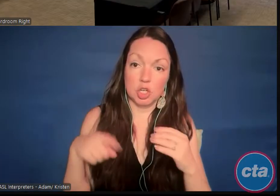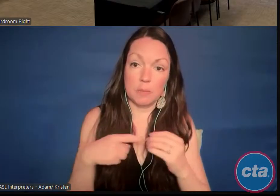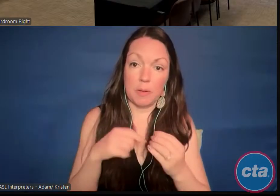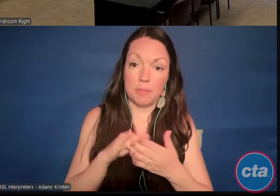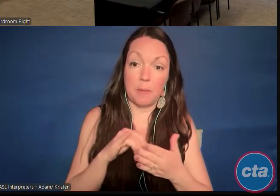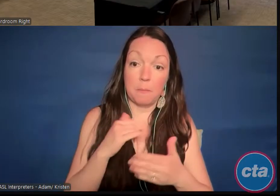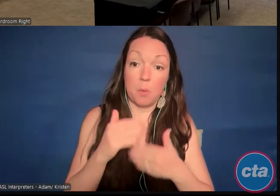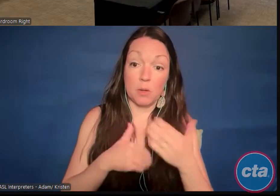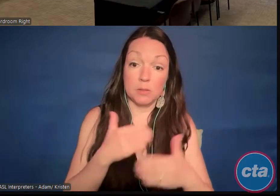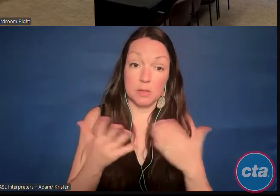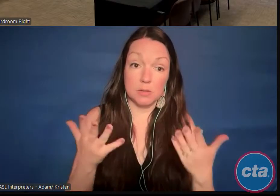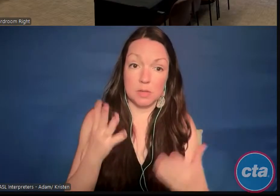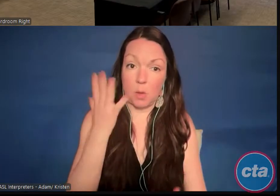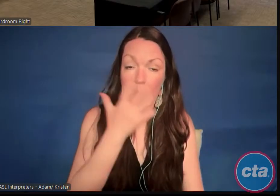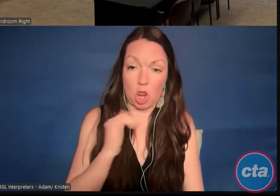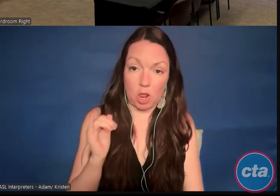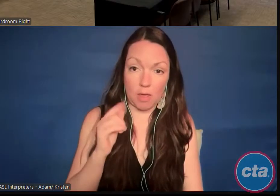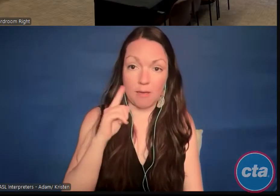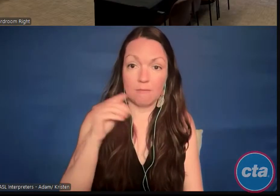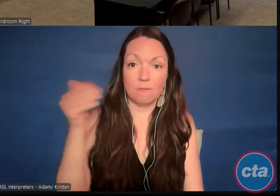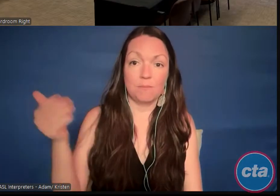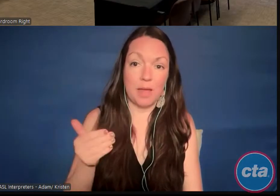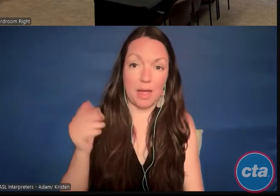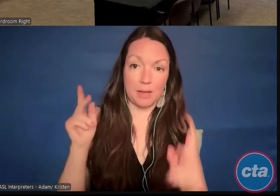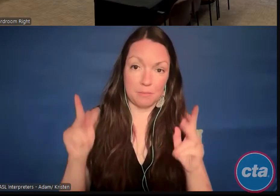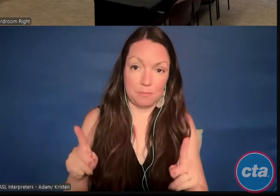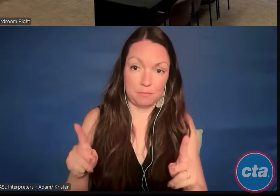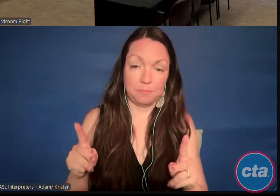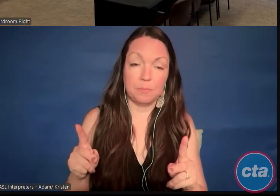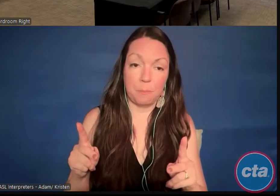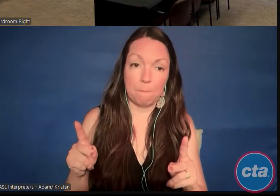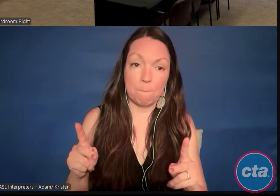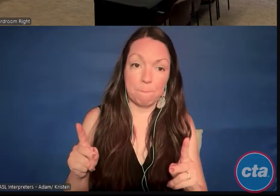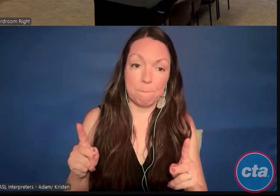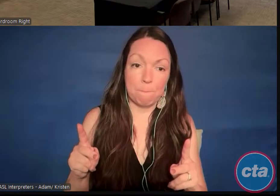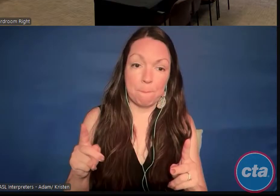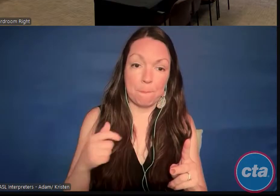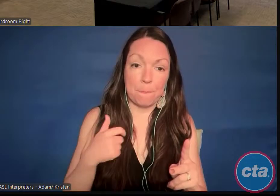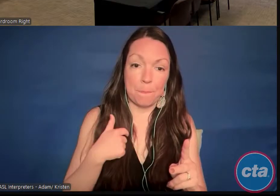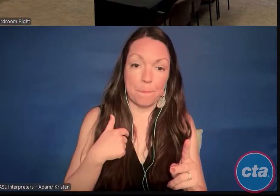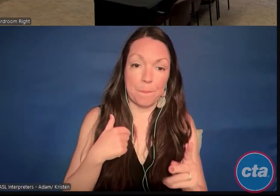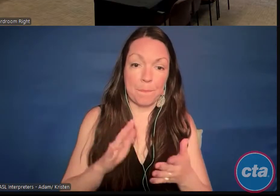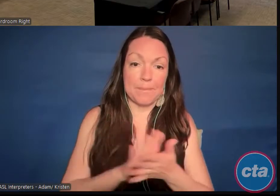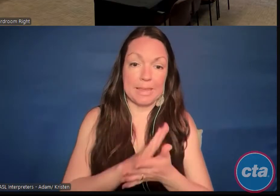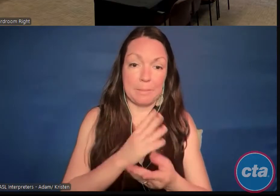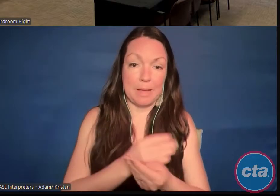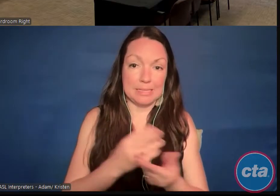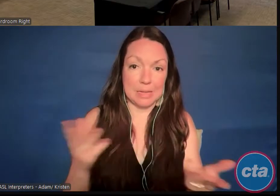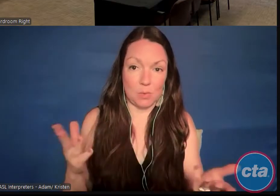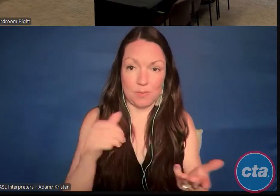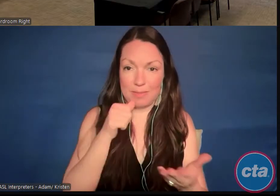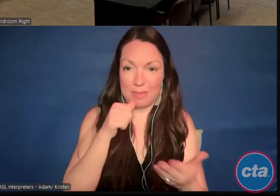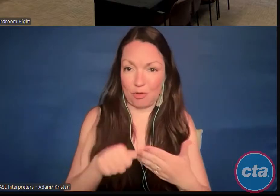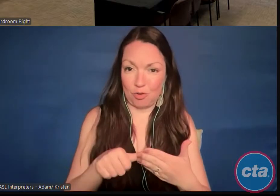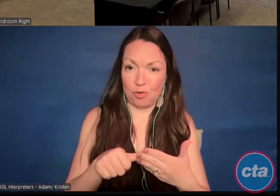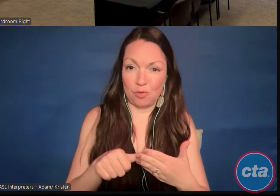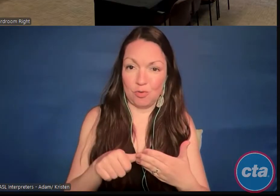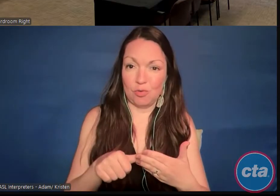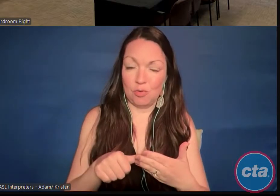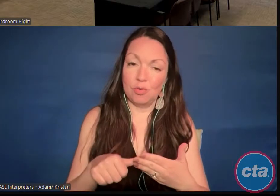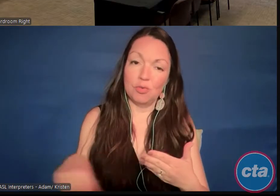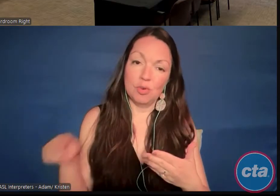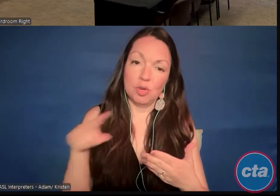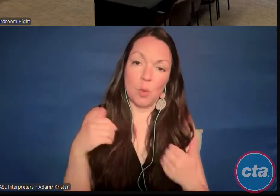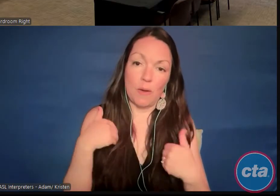going to look like for the hiring of that individual. So I'm going to pass out the letter to you all so that you